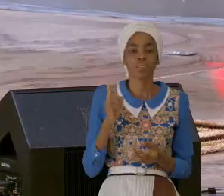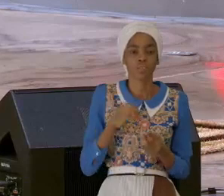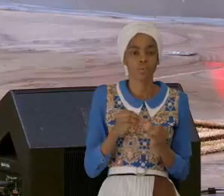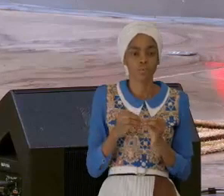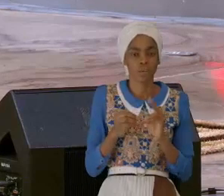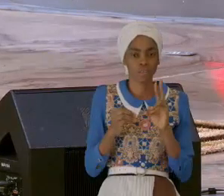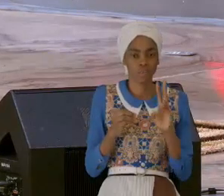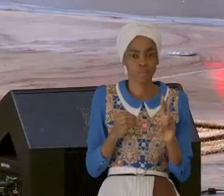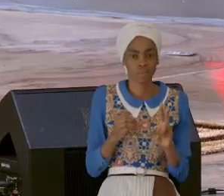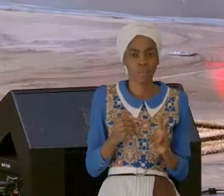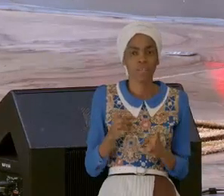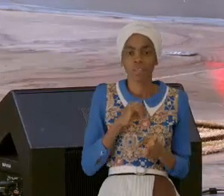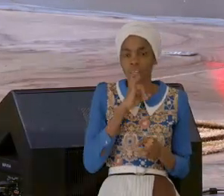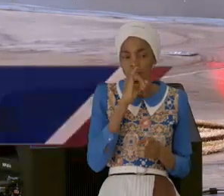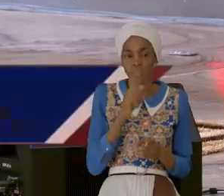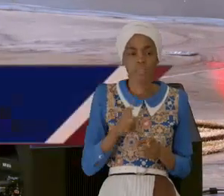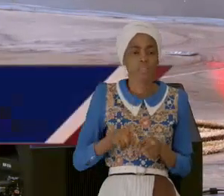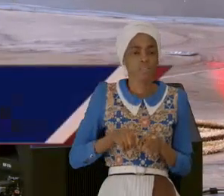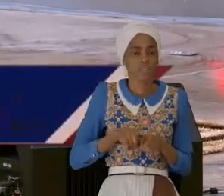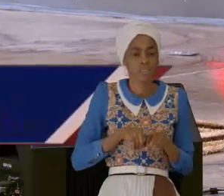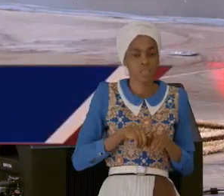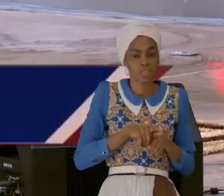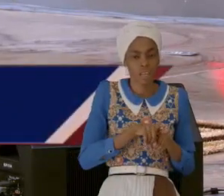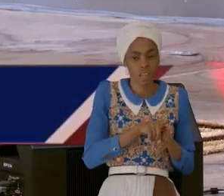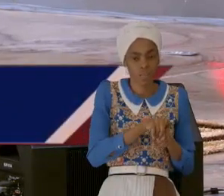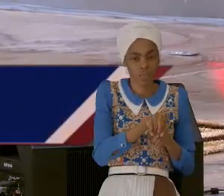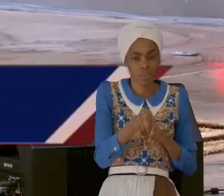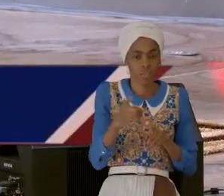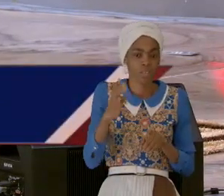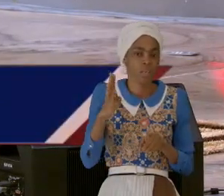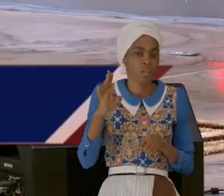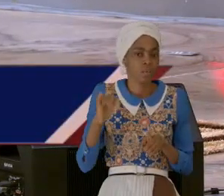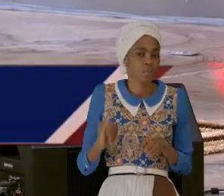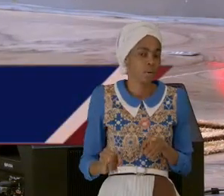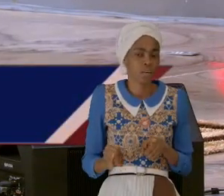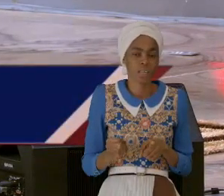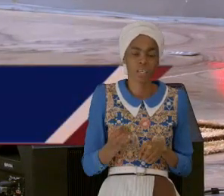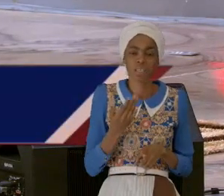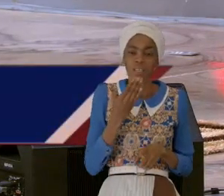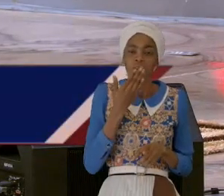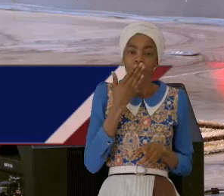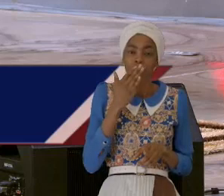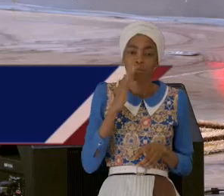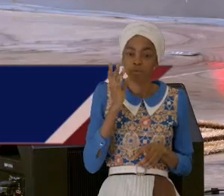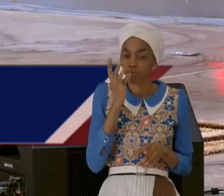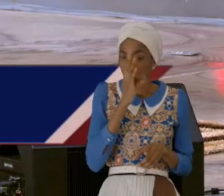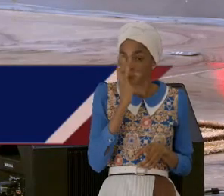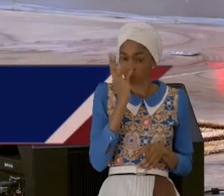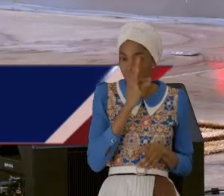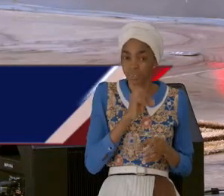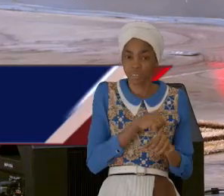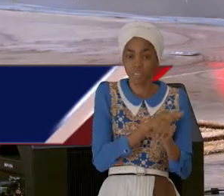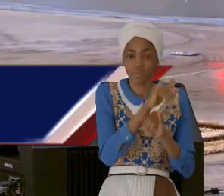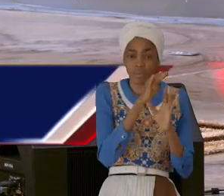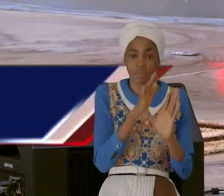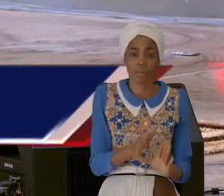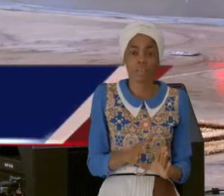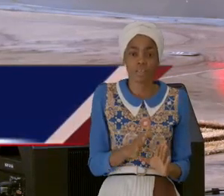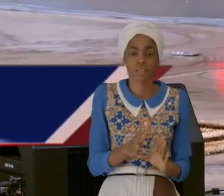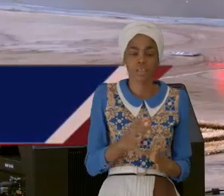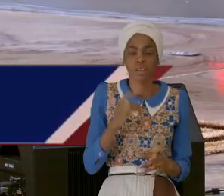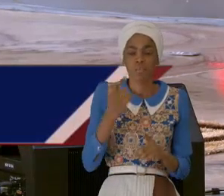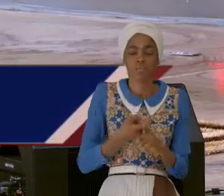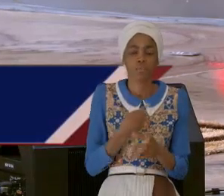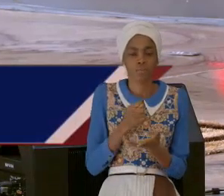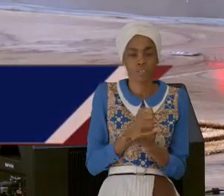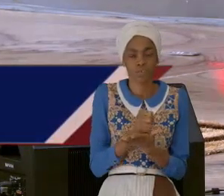is diversion by treacherous deceivers from the truth.